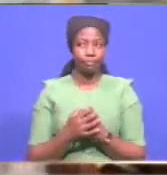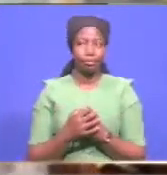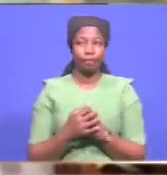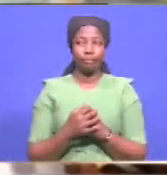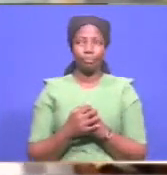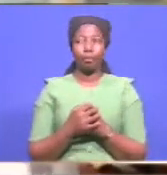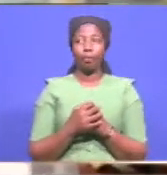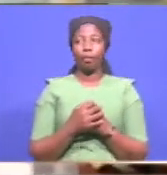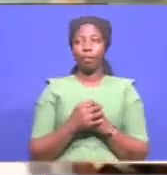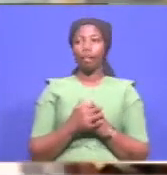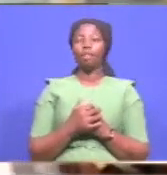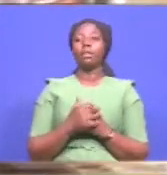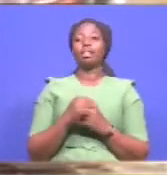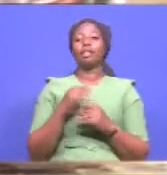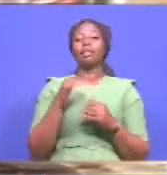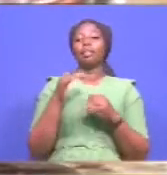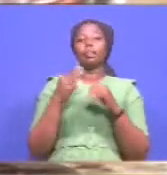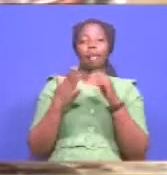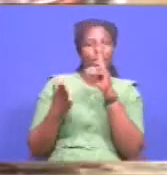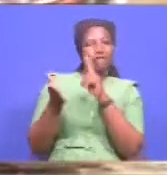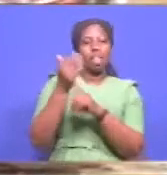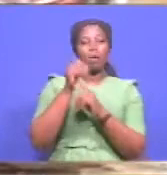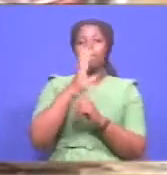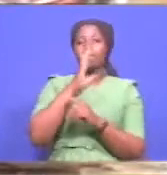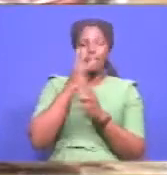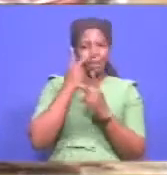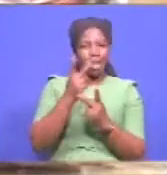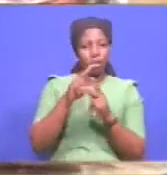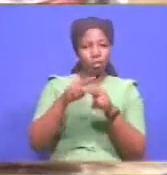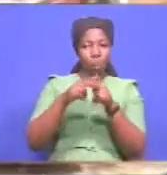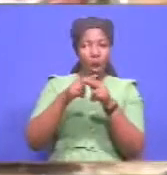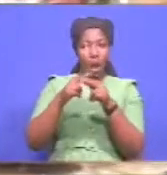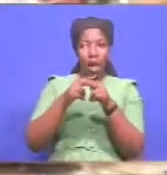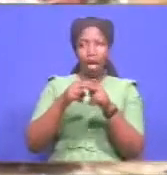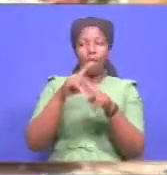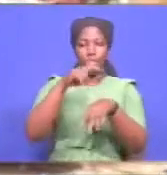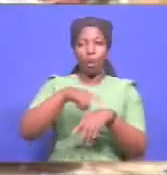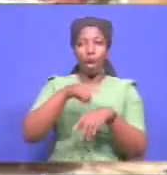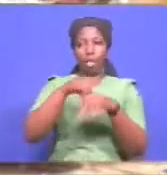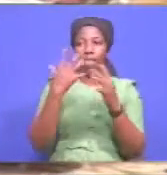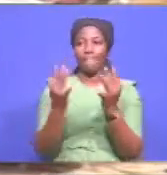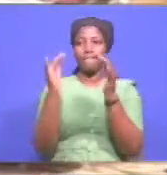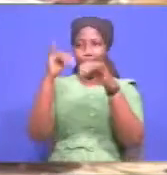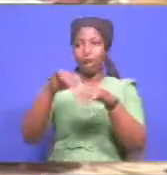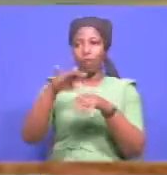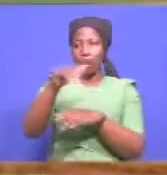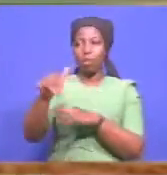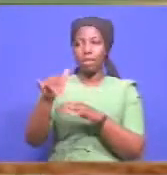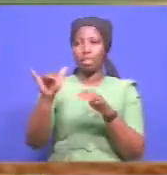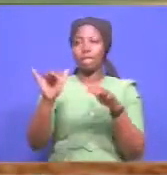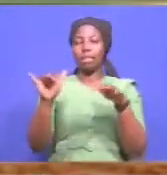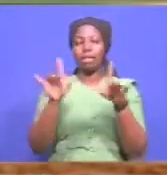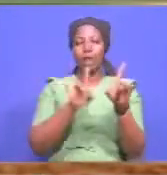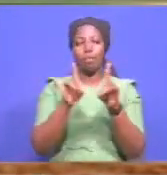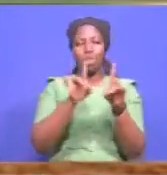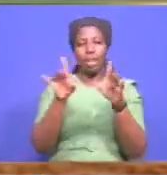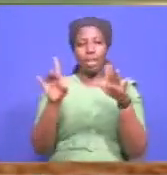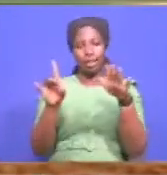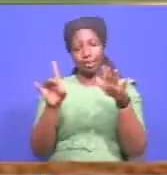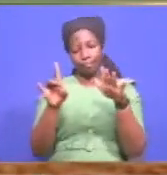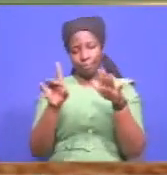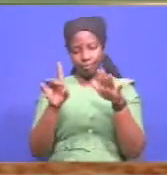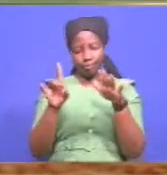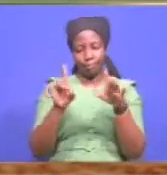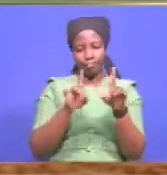the benefits of this will be realized very soon. Speaking at the function, County Deputy Director of Irrigation Nicholas